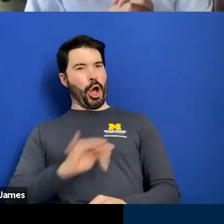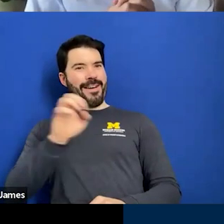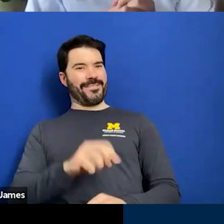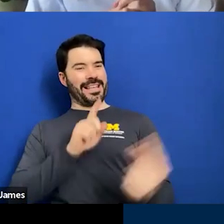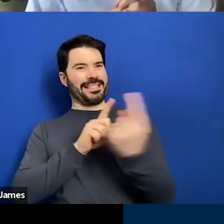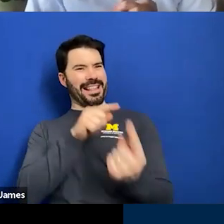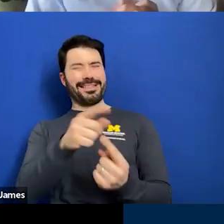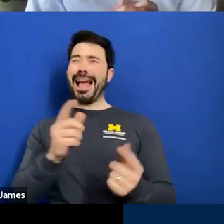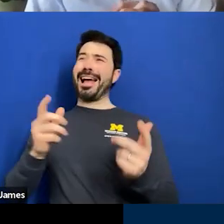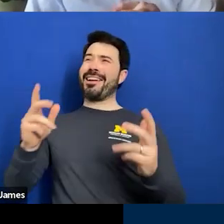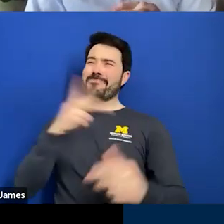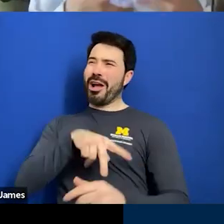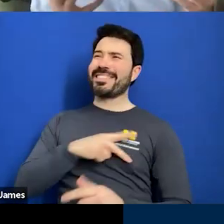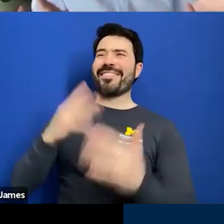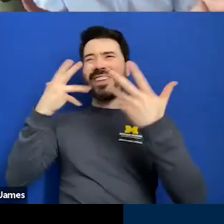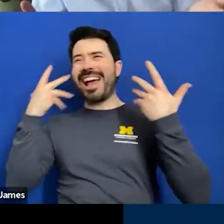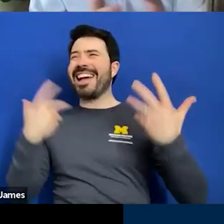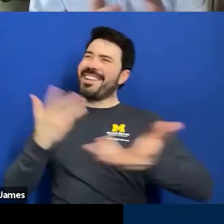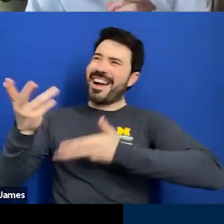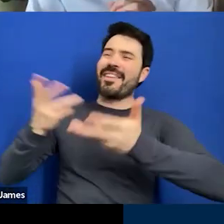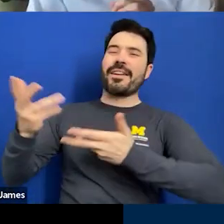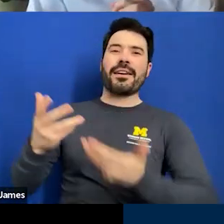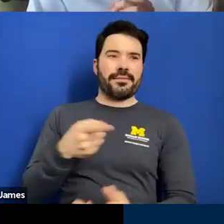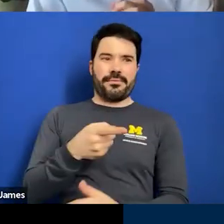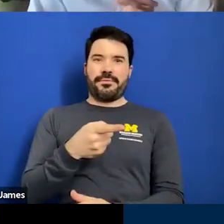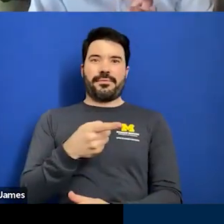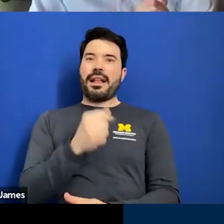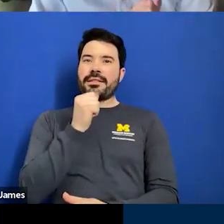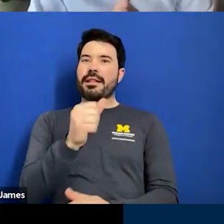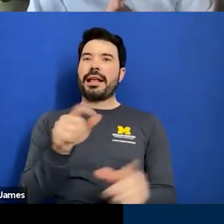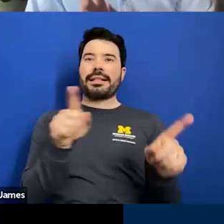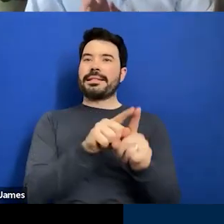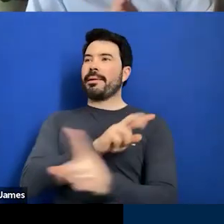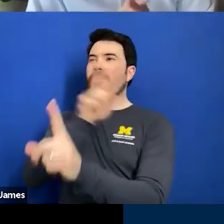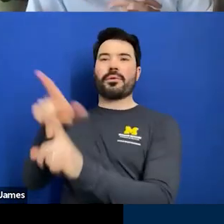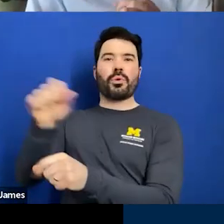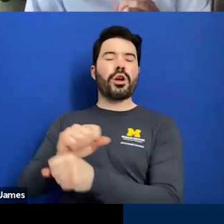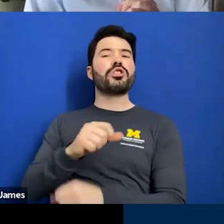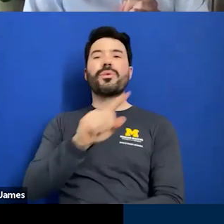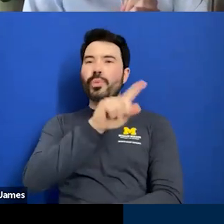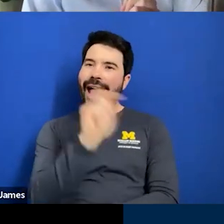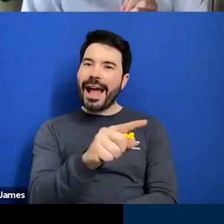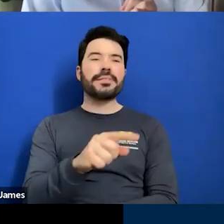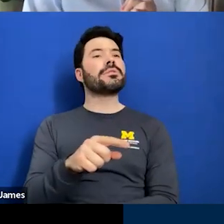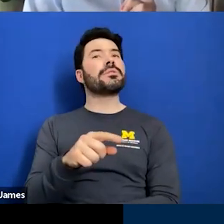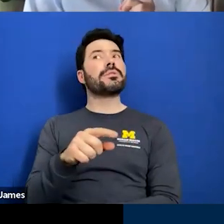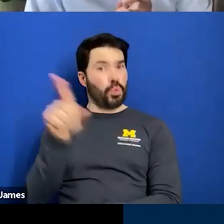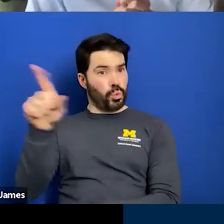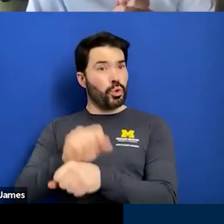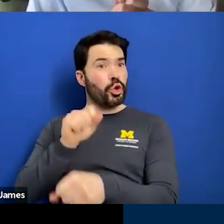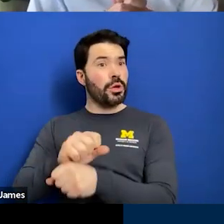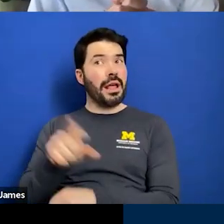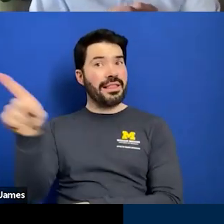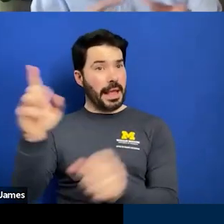about their job performance. Are you meeting your goals? Do you feel like you're listened to at work? And